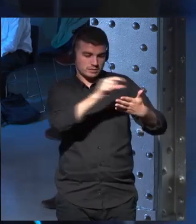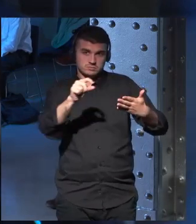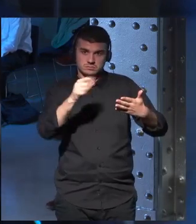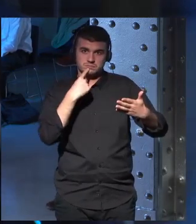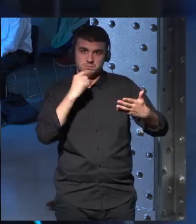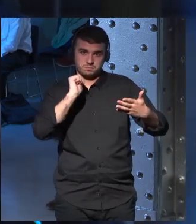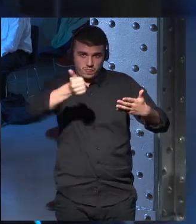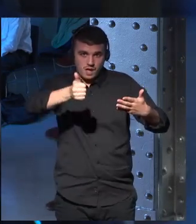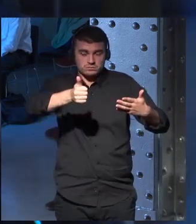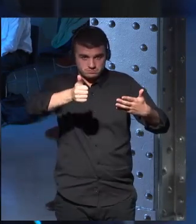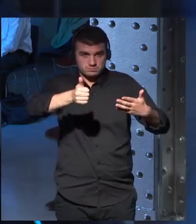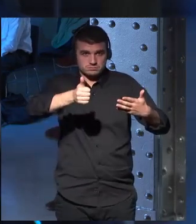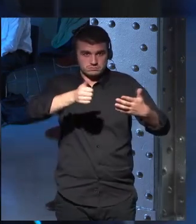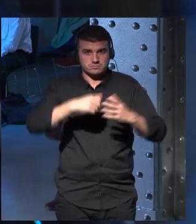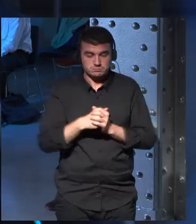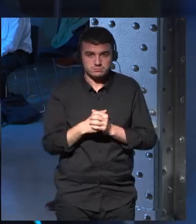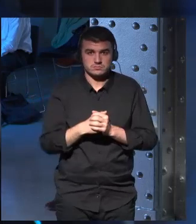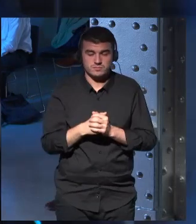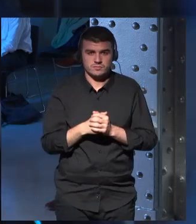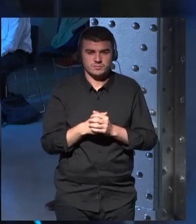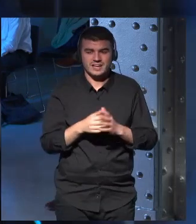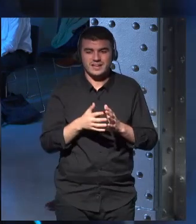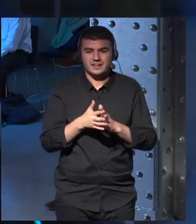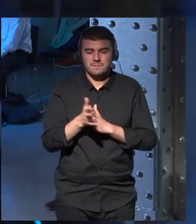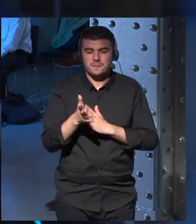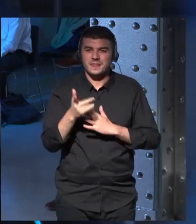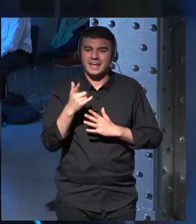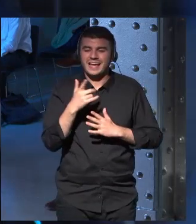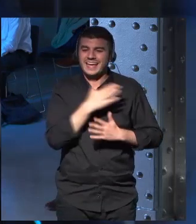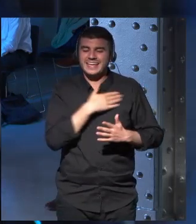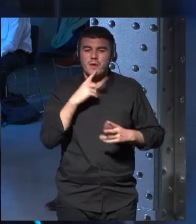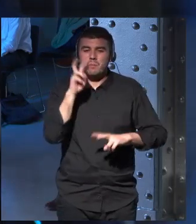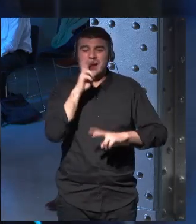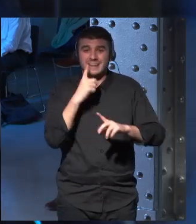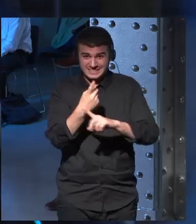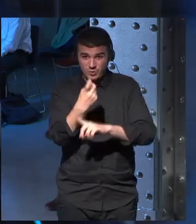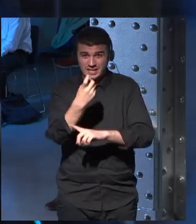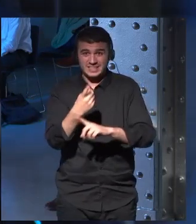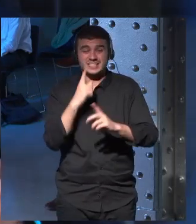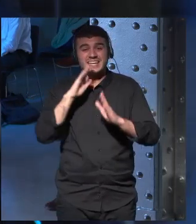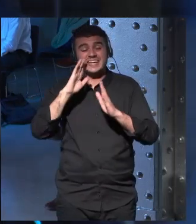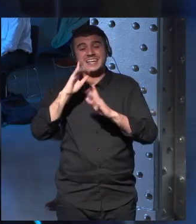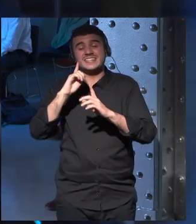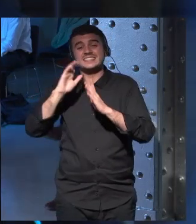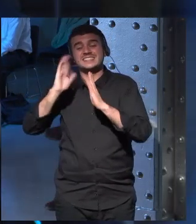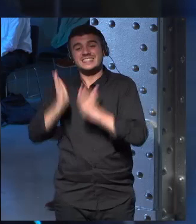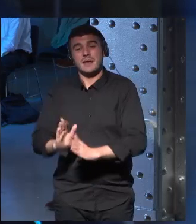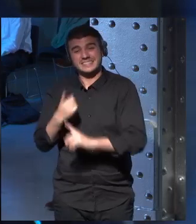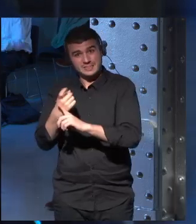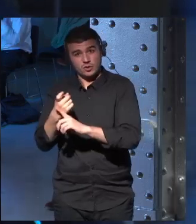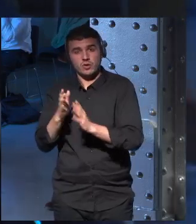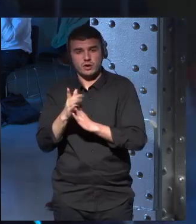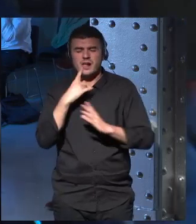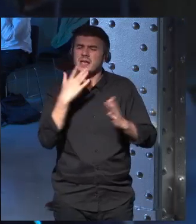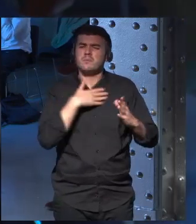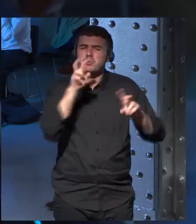psychoanalytic psychotherapy seek to achieve? Now, Sigmund Freud is claimed